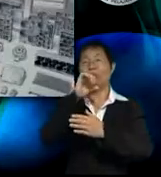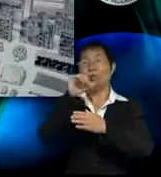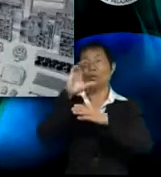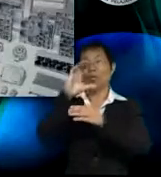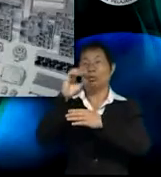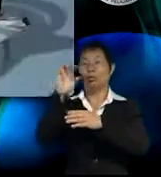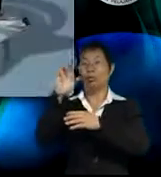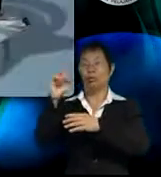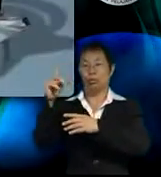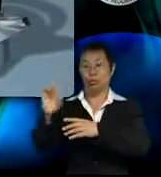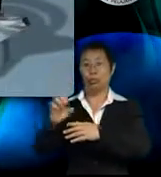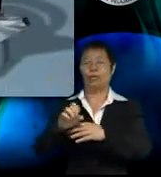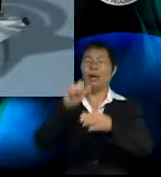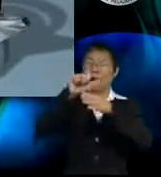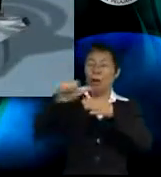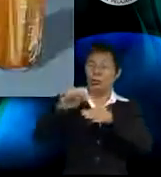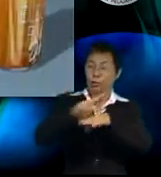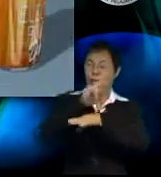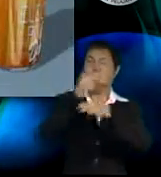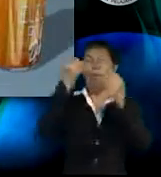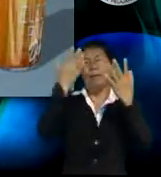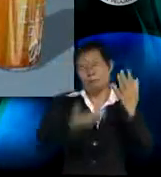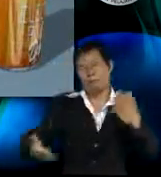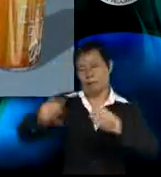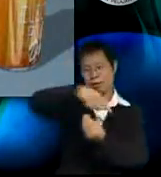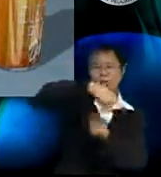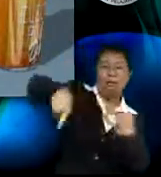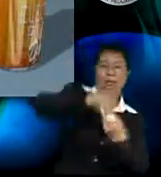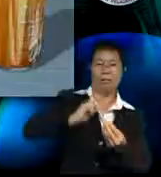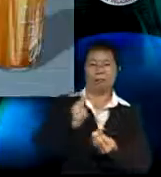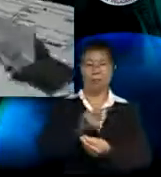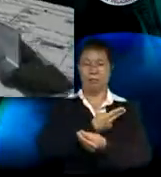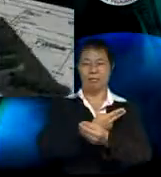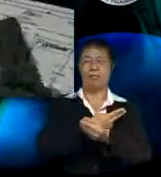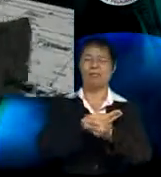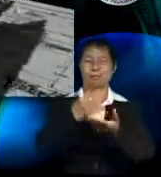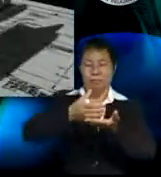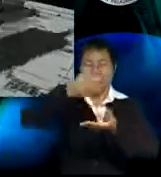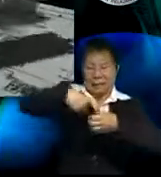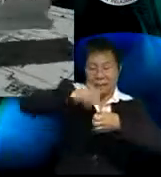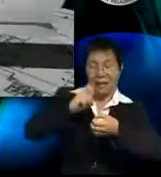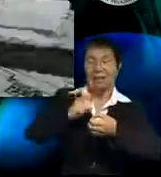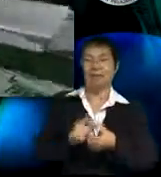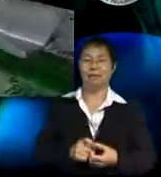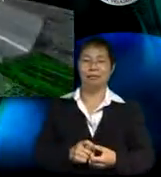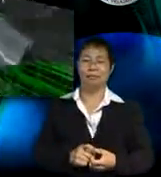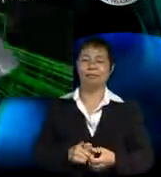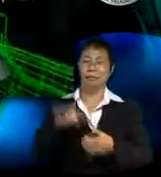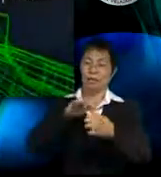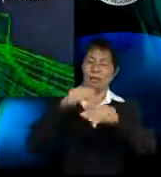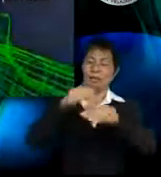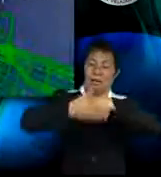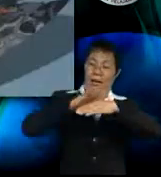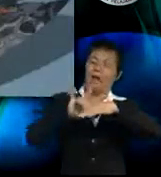Aluminum is used in many things around us. Drink cans are made of aluminum. Parts of